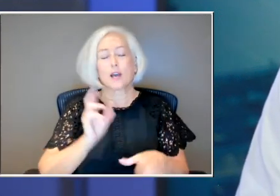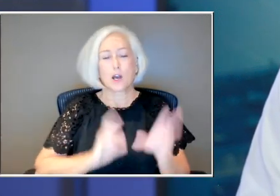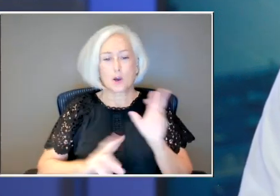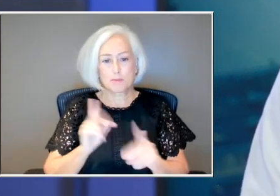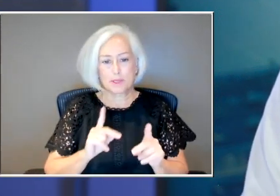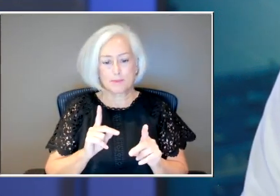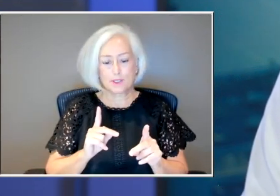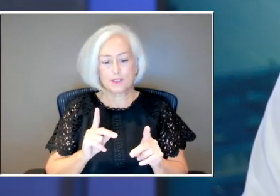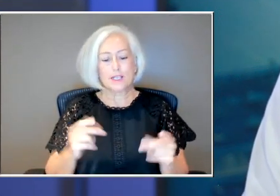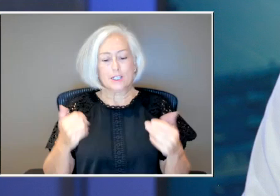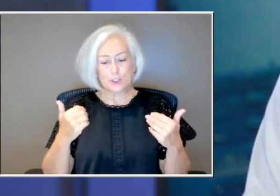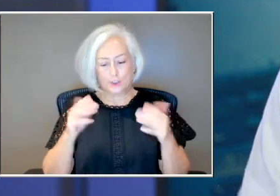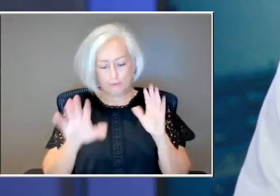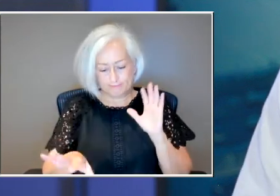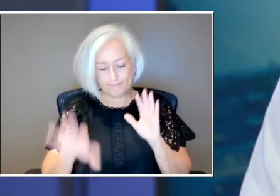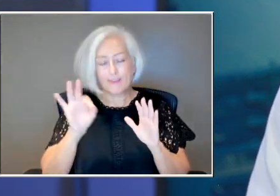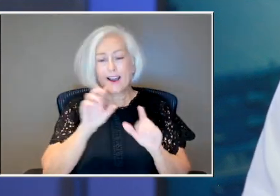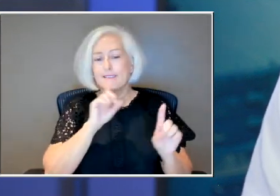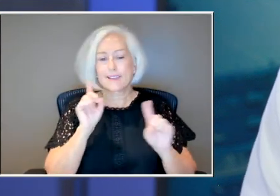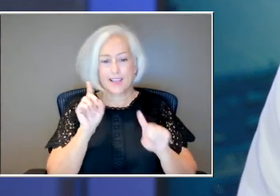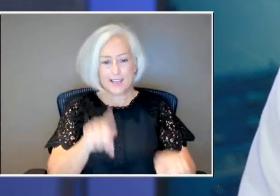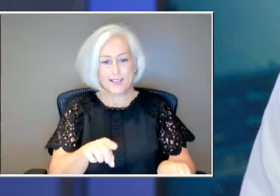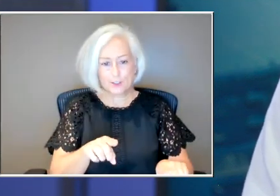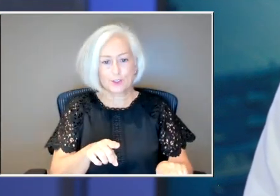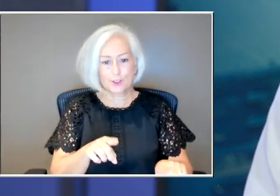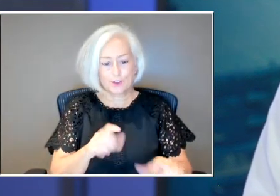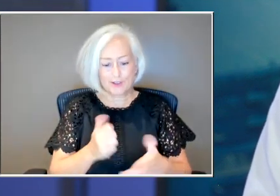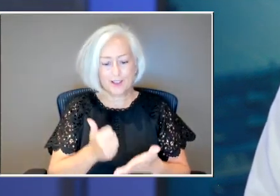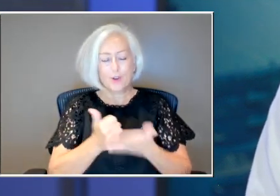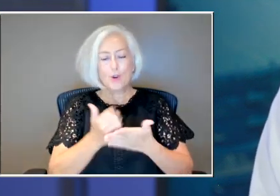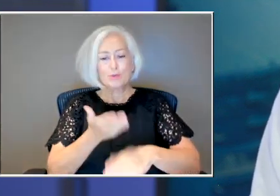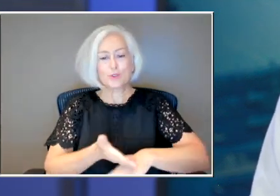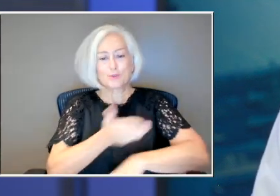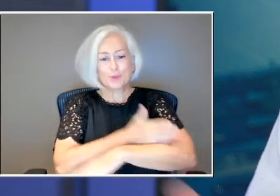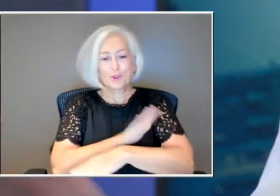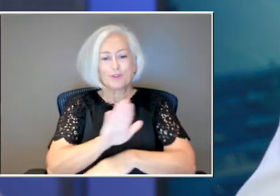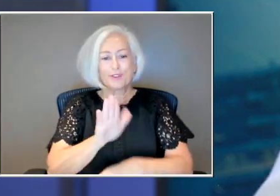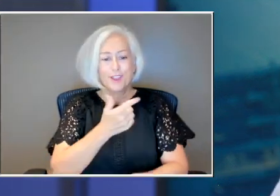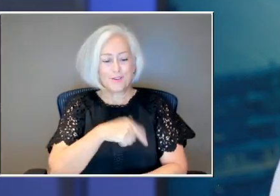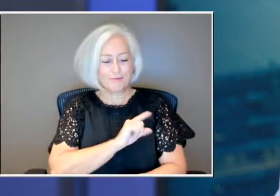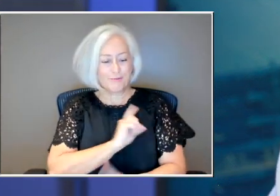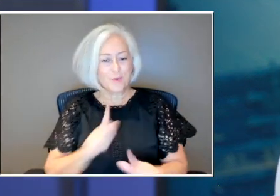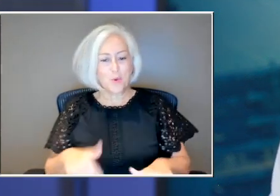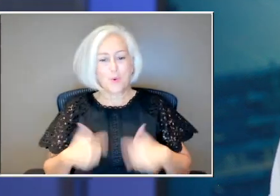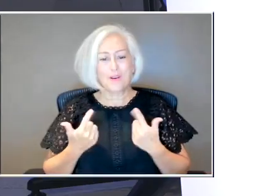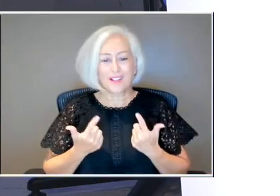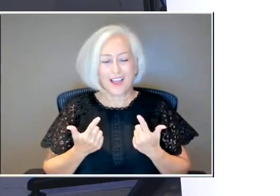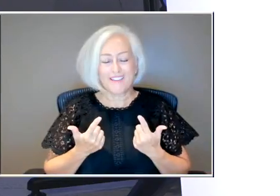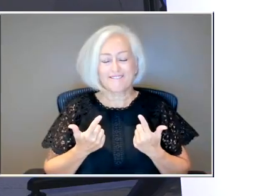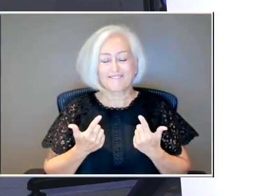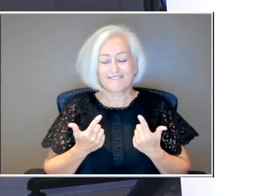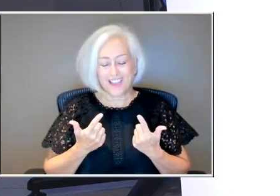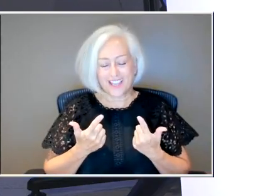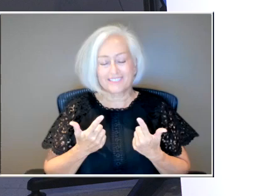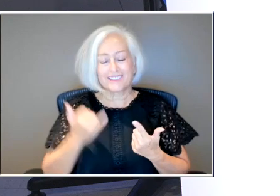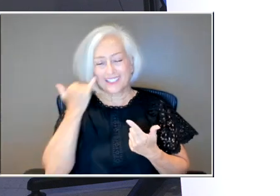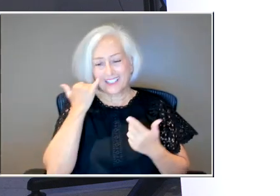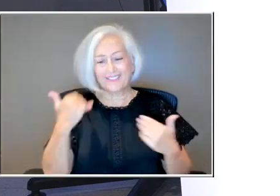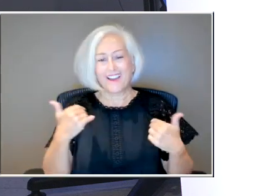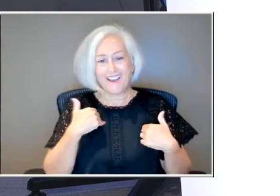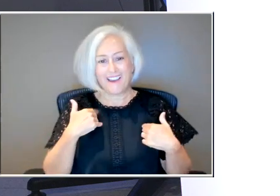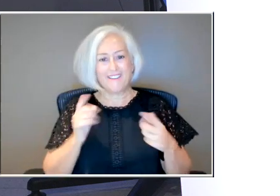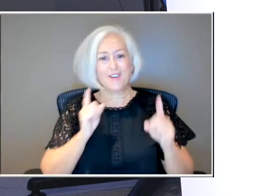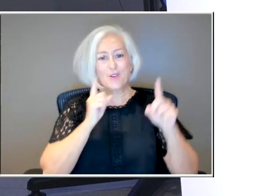those answers that they're seeking and hope to improve their quality of life and achieve their family goals like, you know, Abby